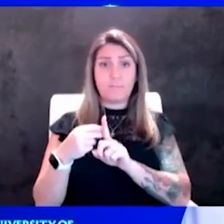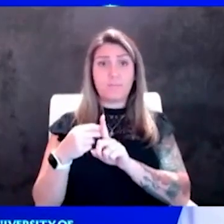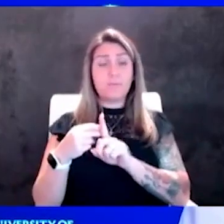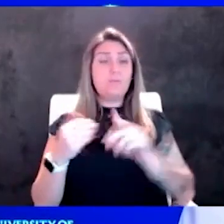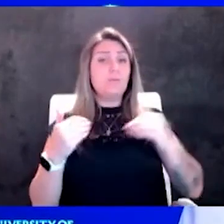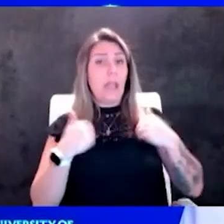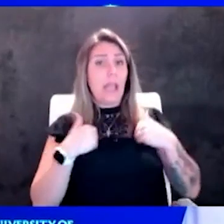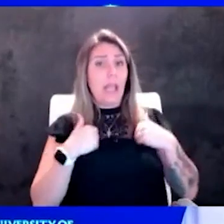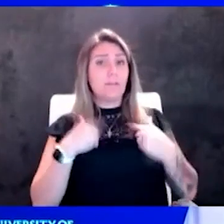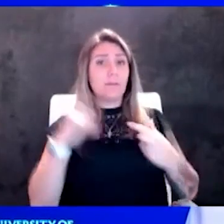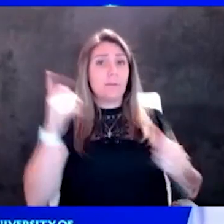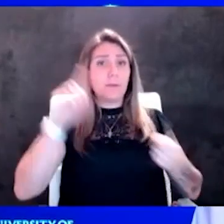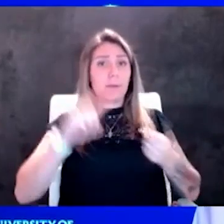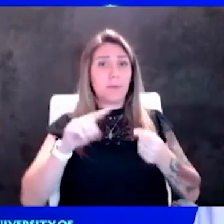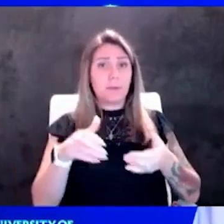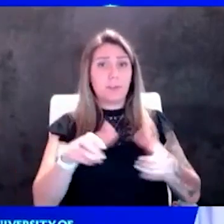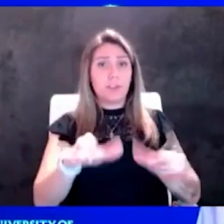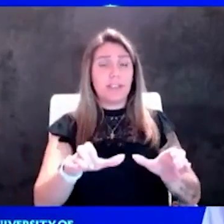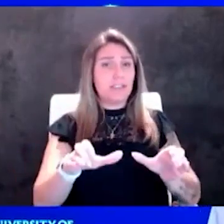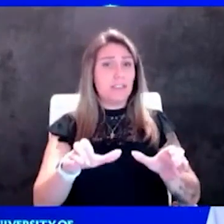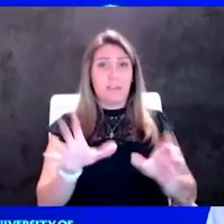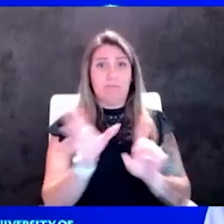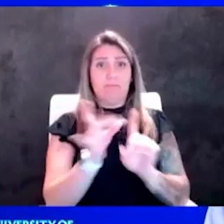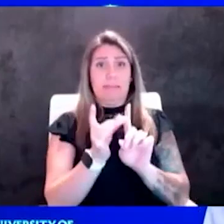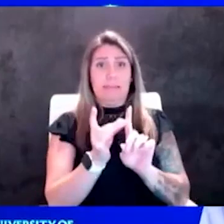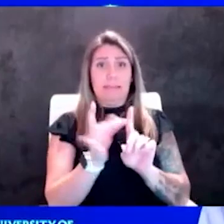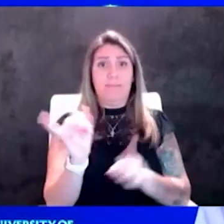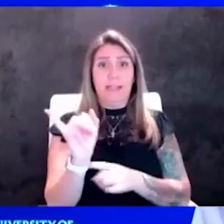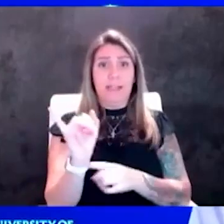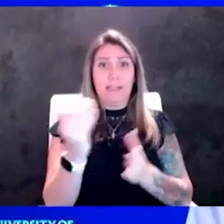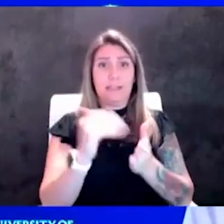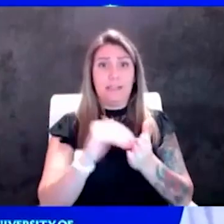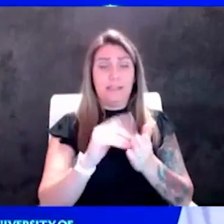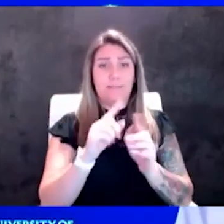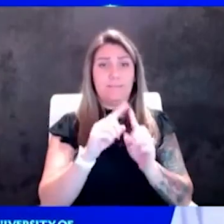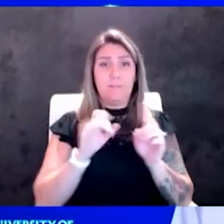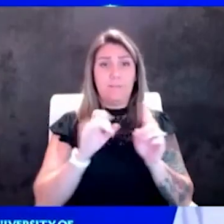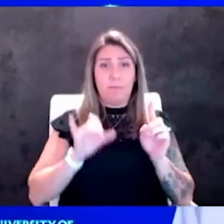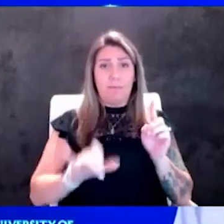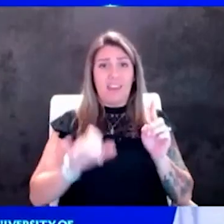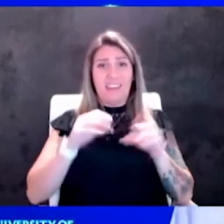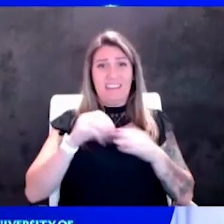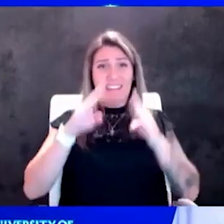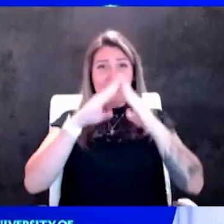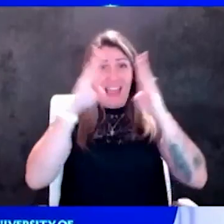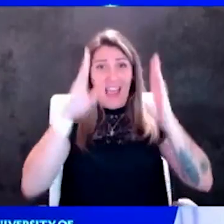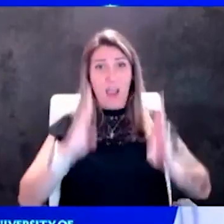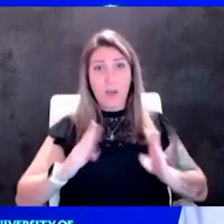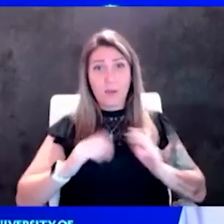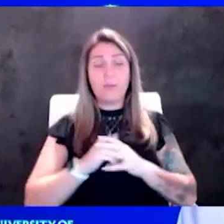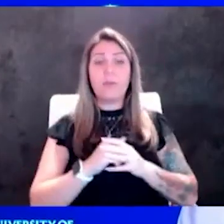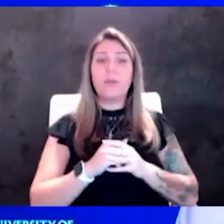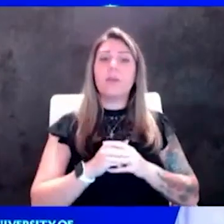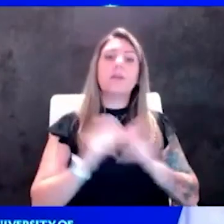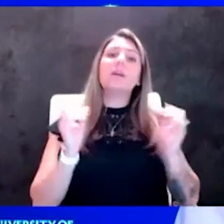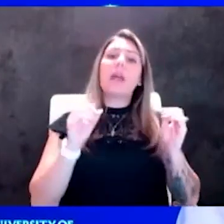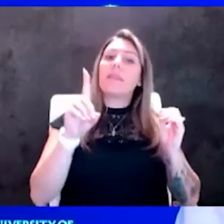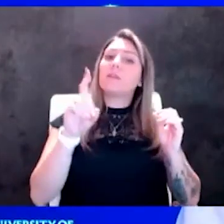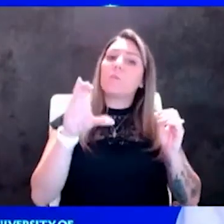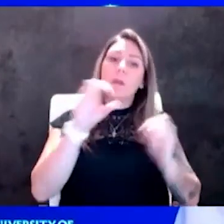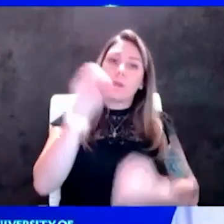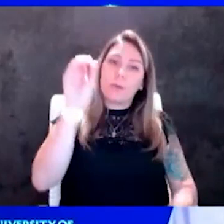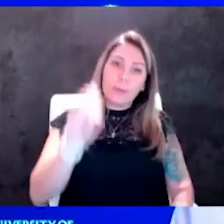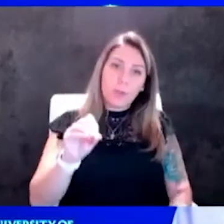reduced chance of even getting infected by that index case in that household. And so, again, nothing is 100%. In this